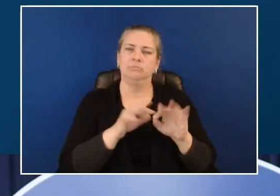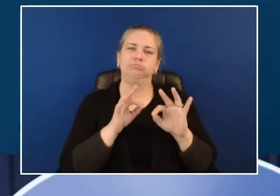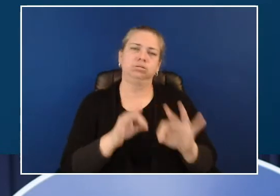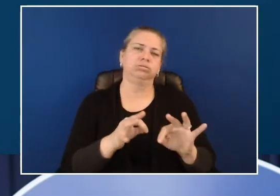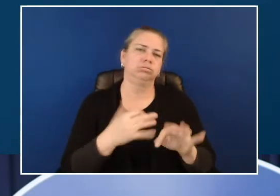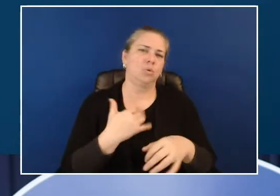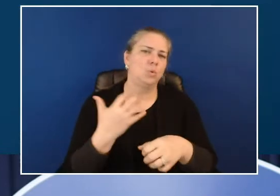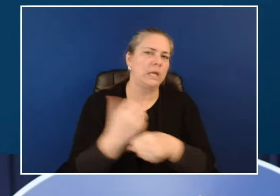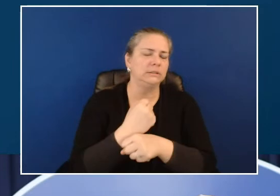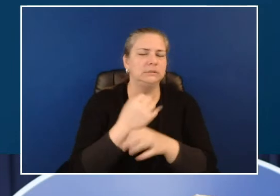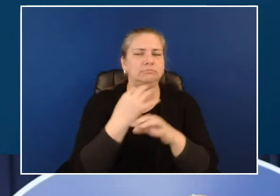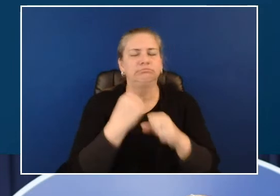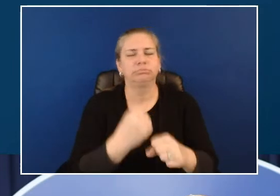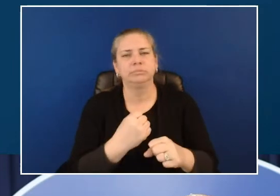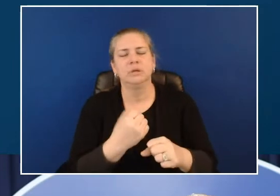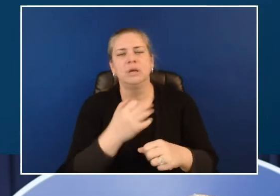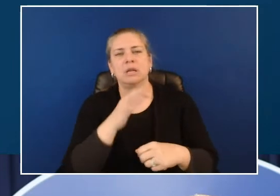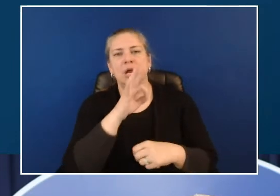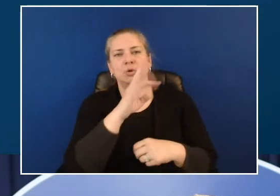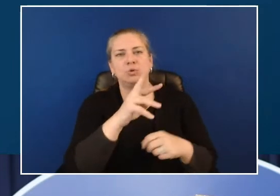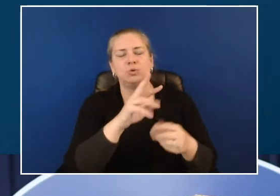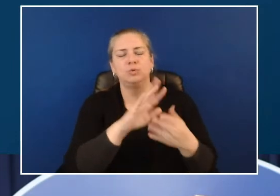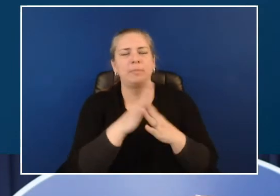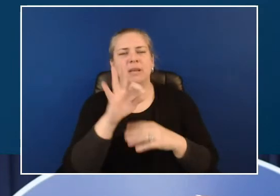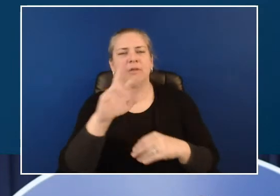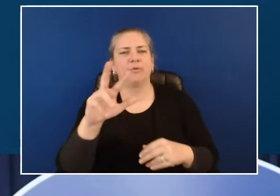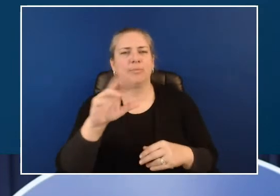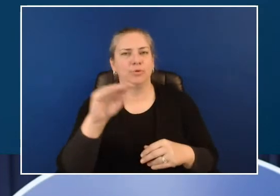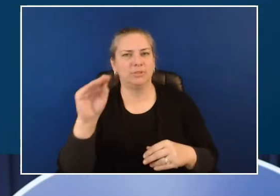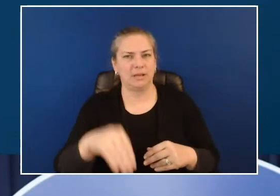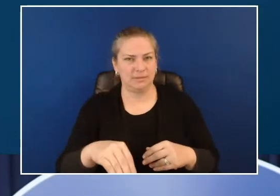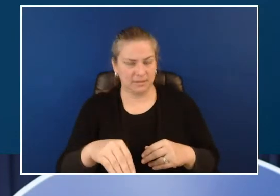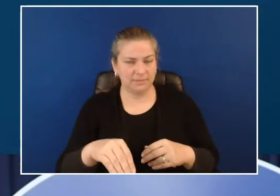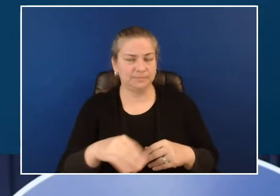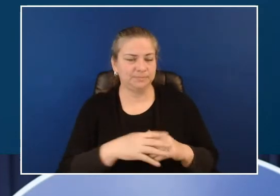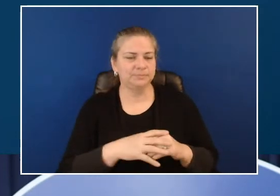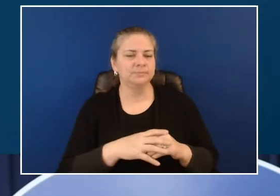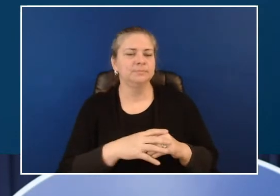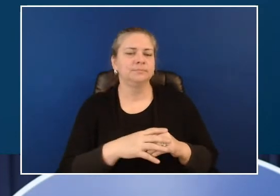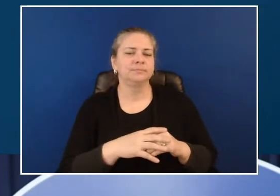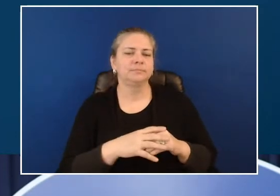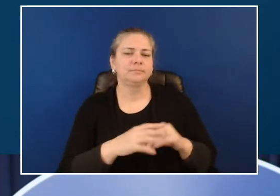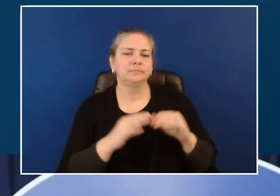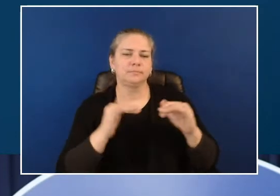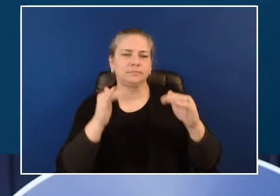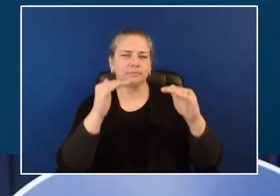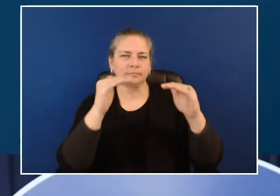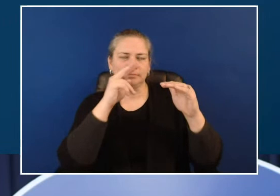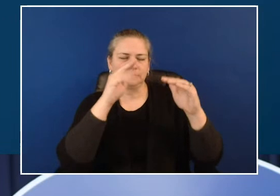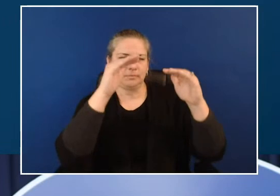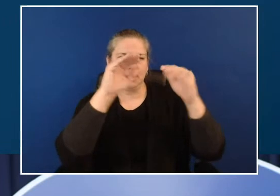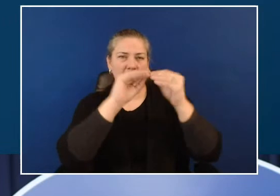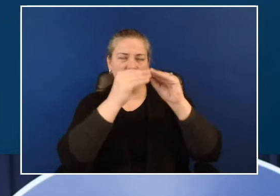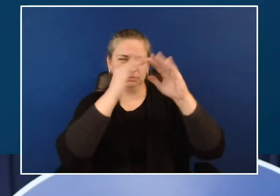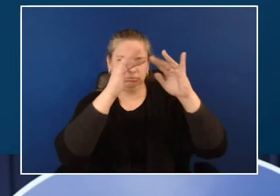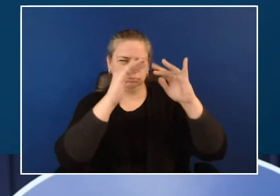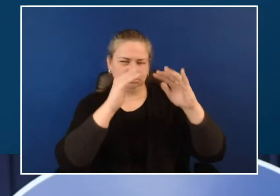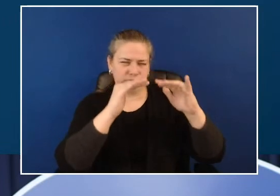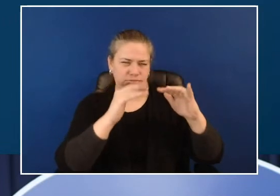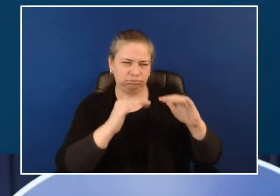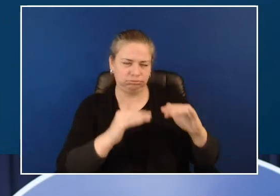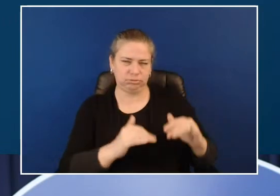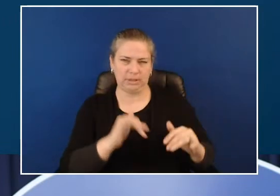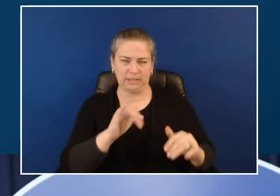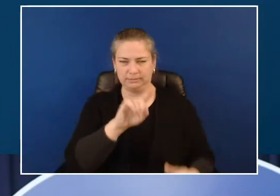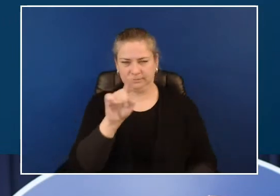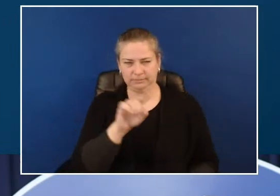moved from 92 to 93% of all Kentuckians 75 and up have been vaccinated. Everything else the same. I just want to